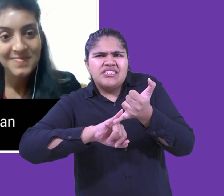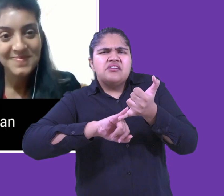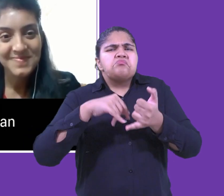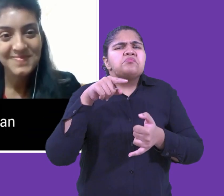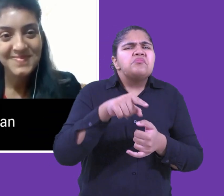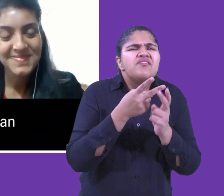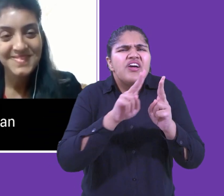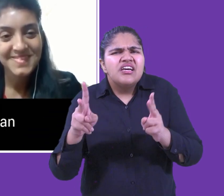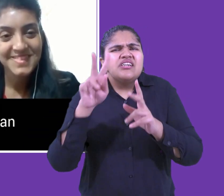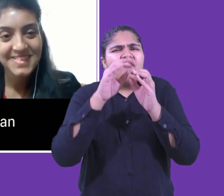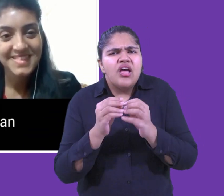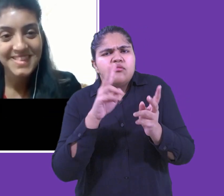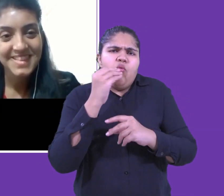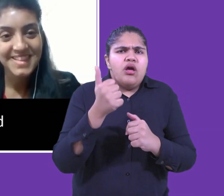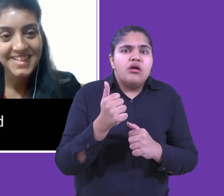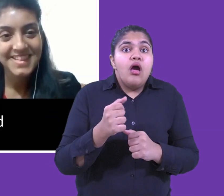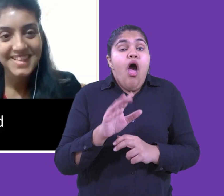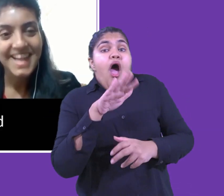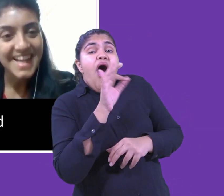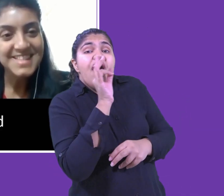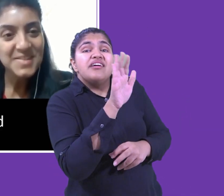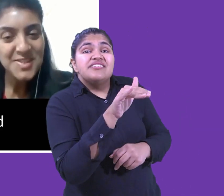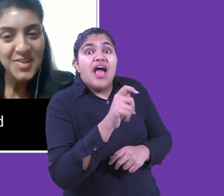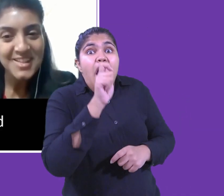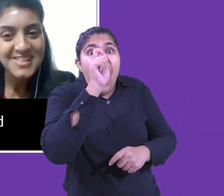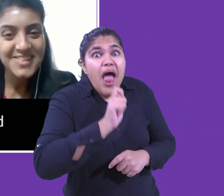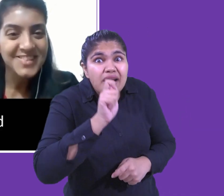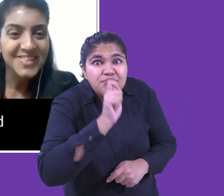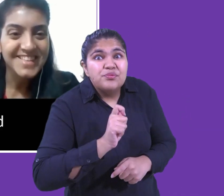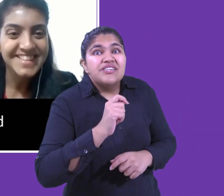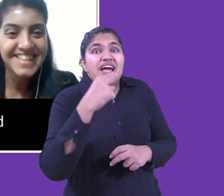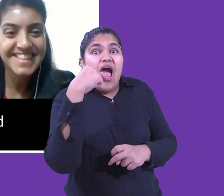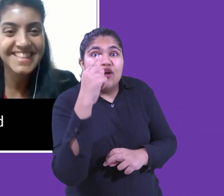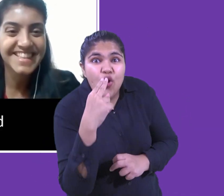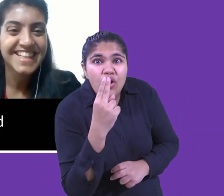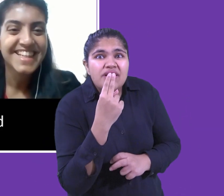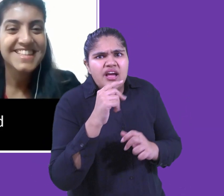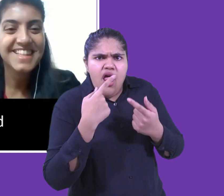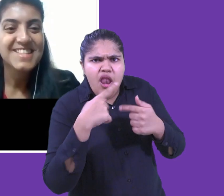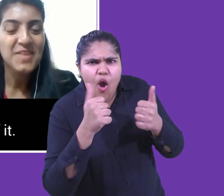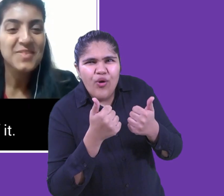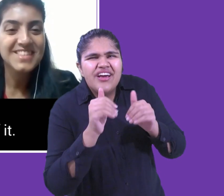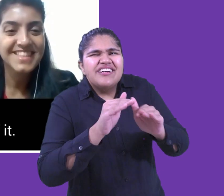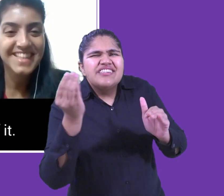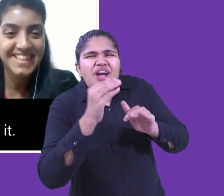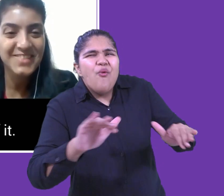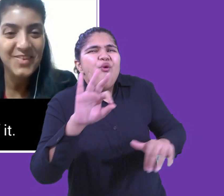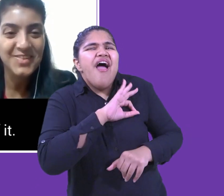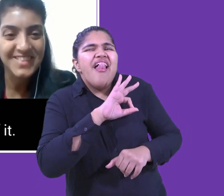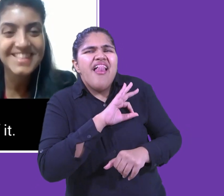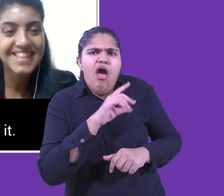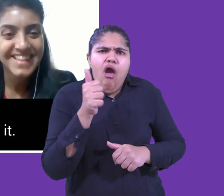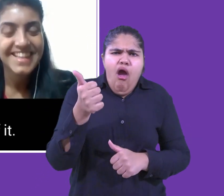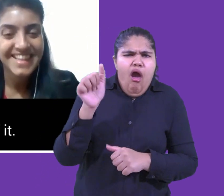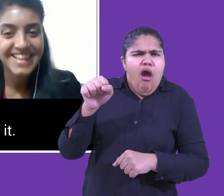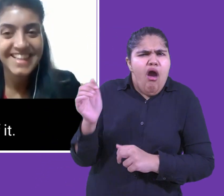they can take. So balanced diet, all And ice vegetables. cream and chocolates also, doctor. Yeah, Some of yeah, us really fond